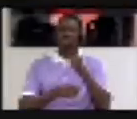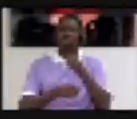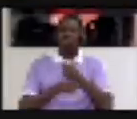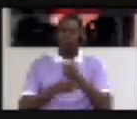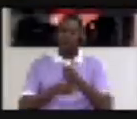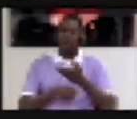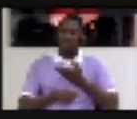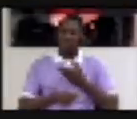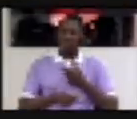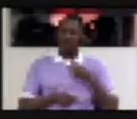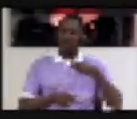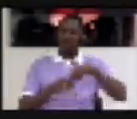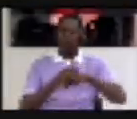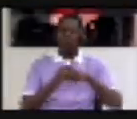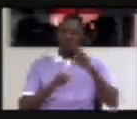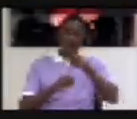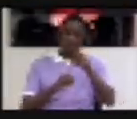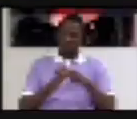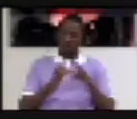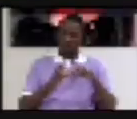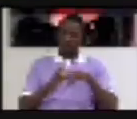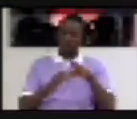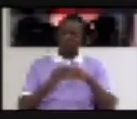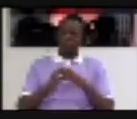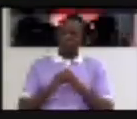In 2001, 2002.